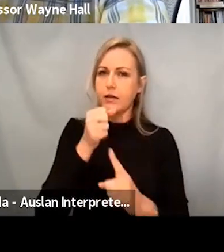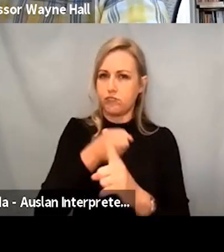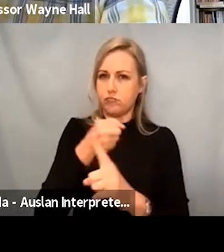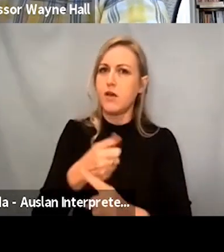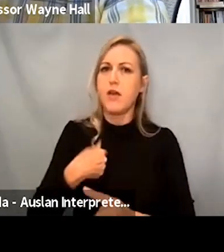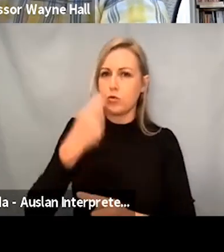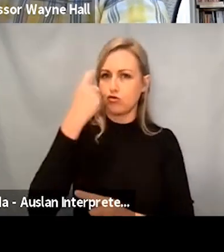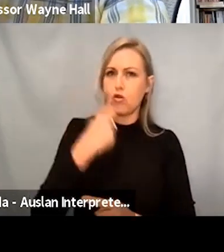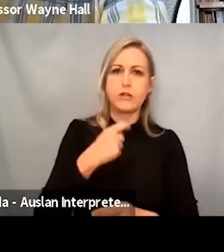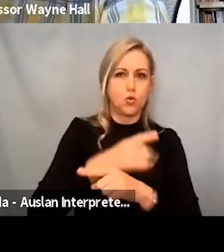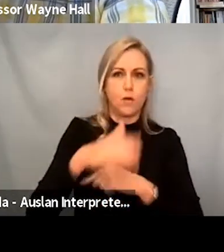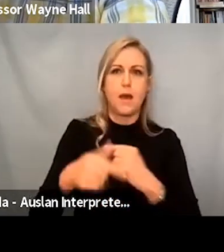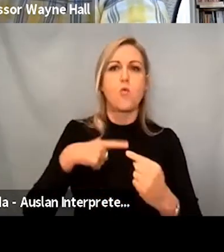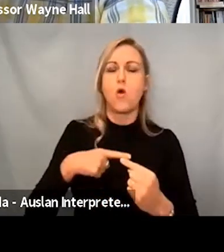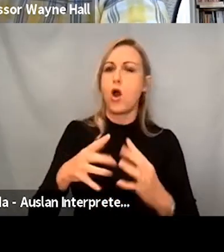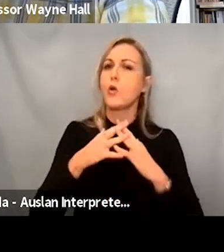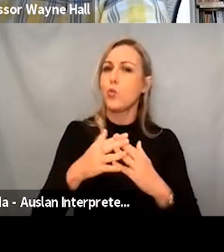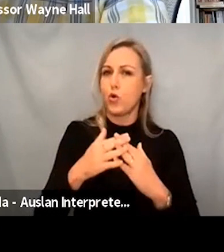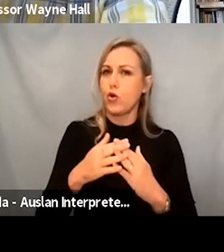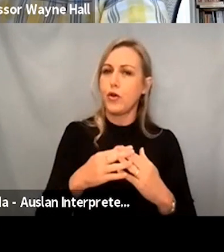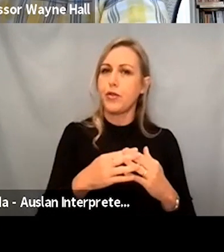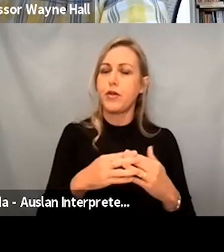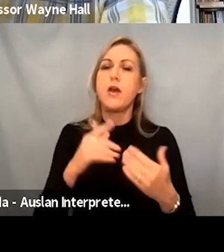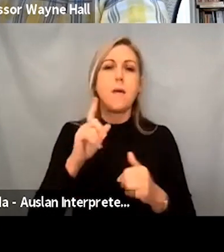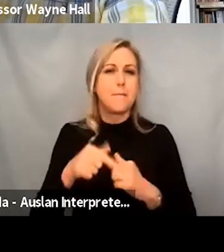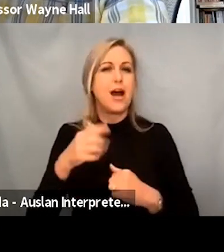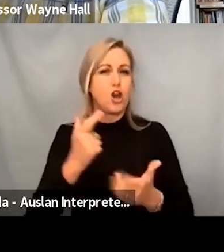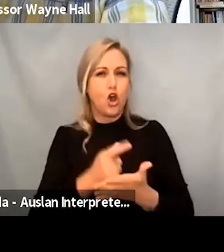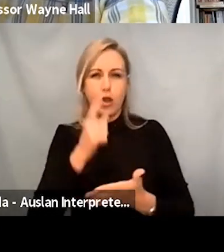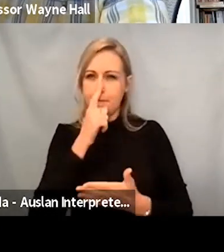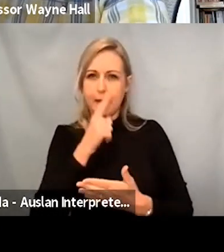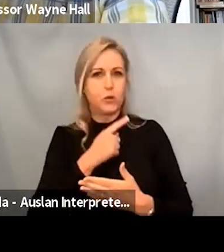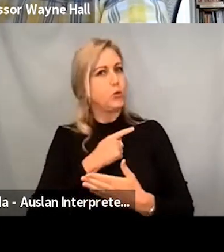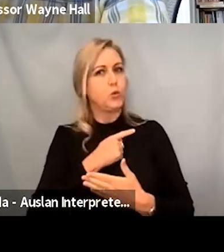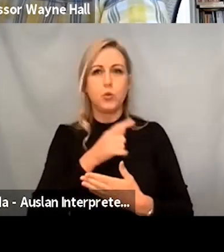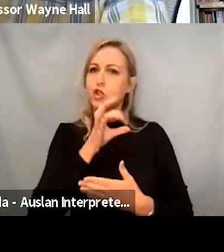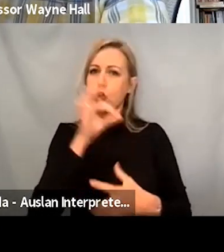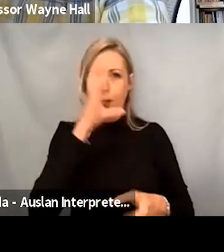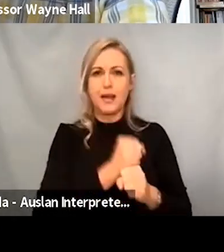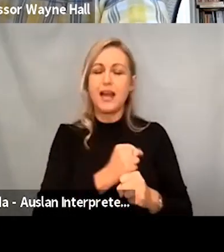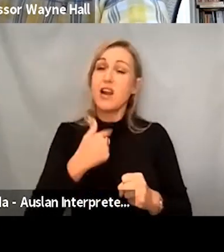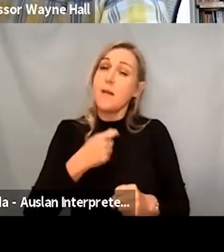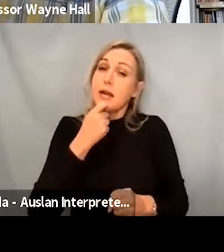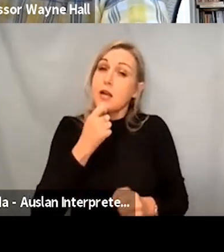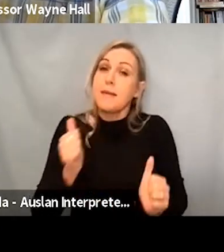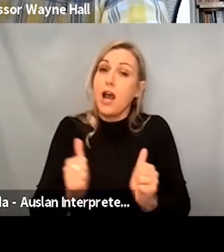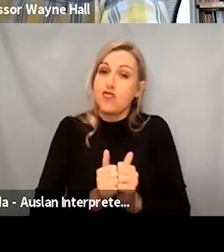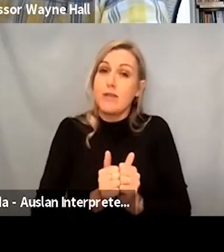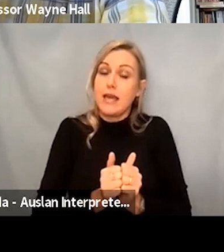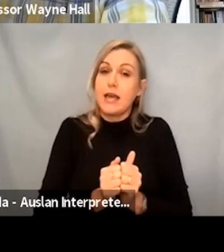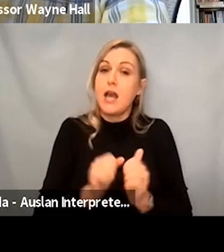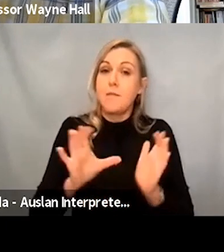strong claims for it. And there was, I think, an understandable skepticism about that. And I mean, I share that to a degree. And having been around